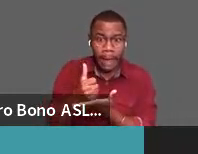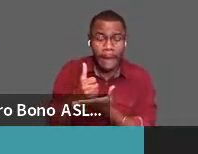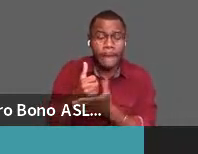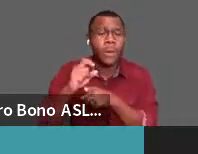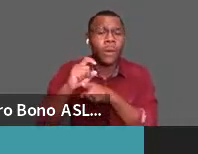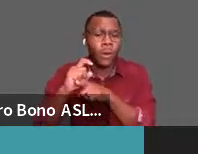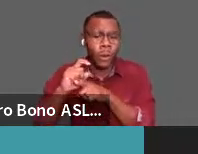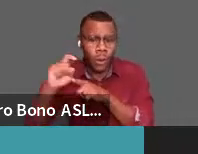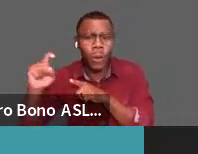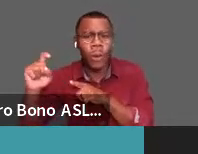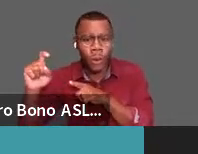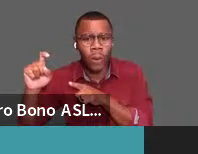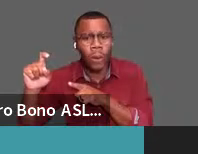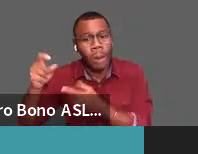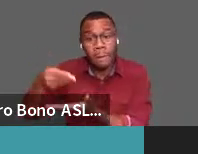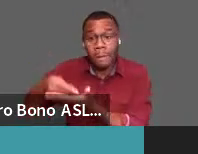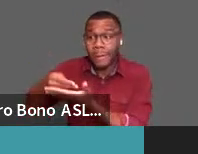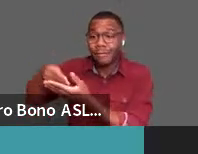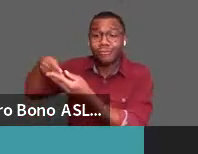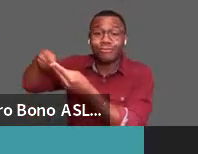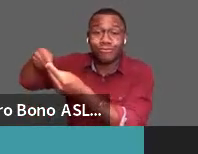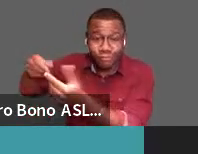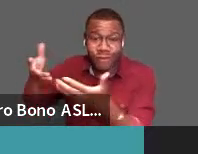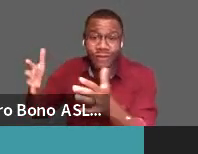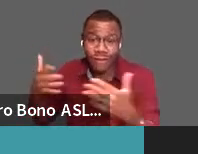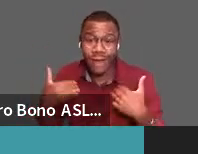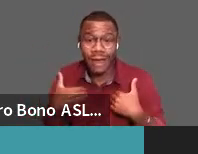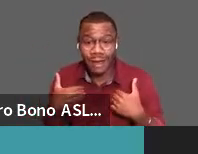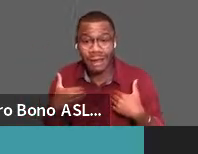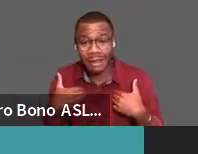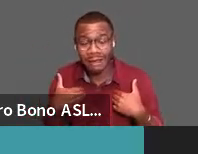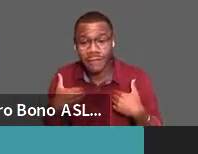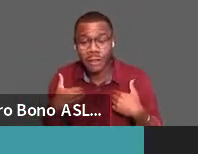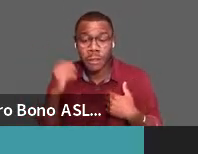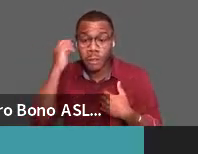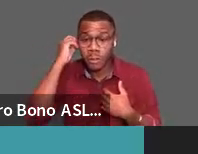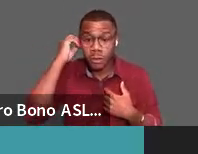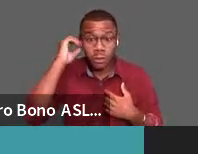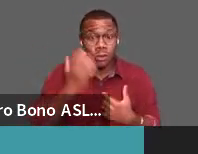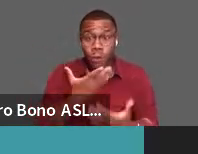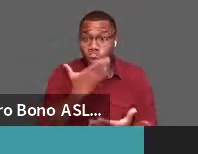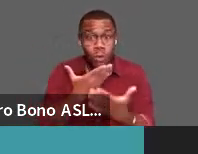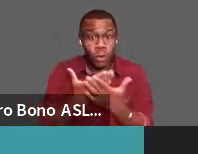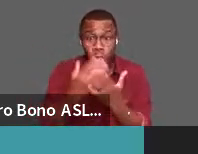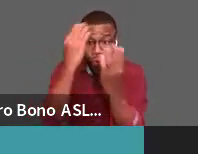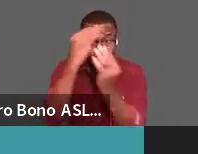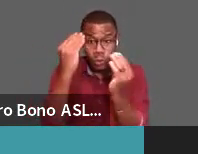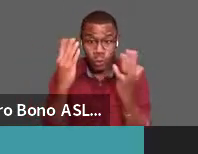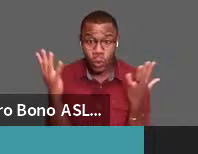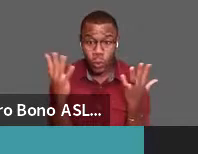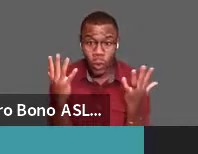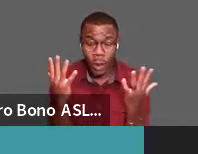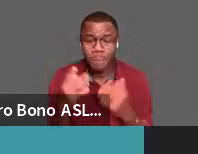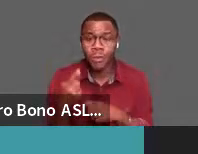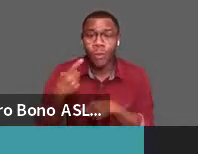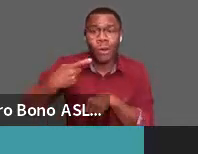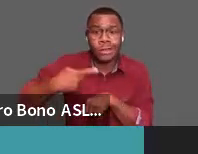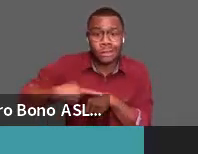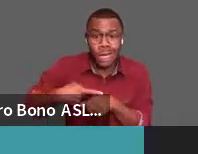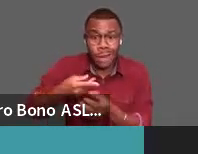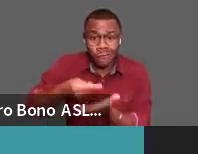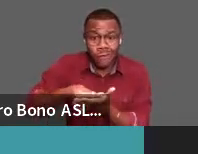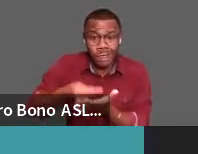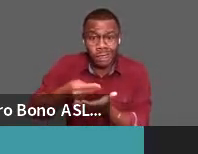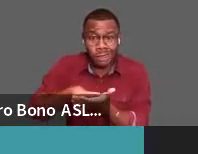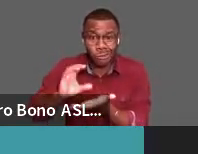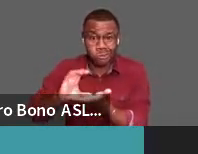funds. So the good news is then the significant investment of one-time funding. We also got